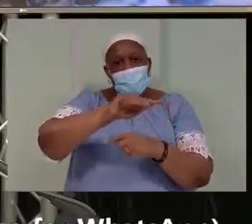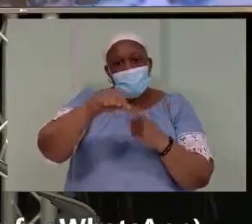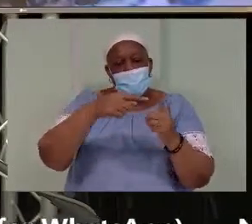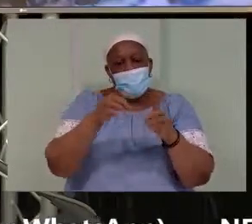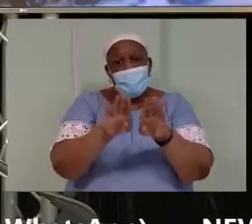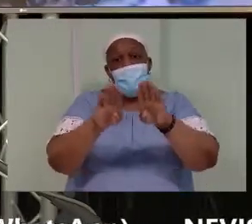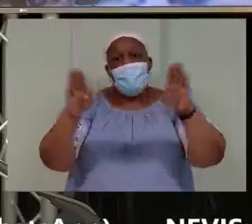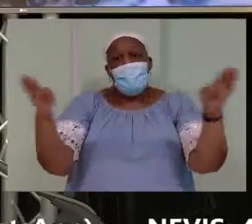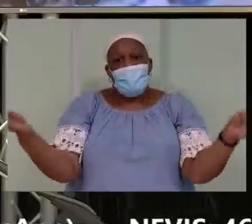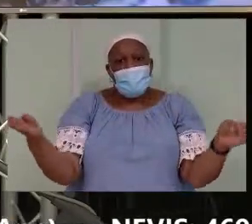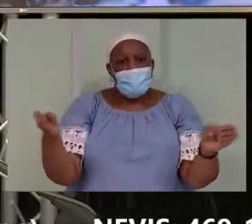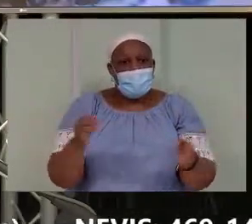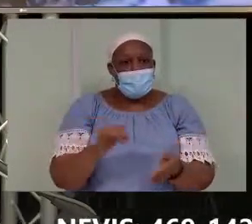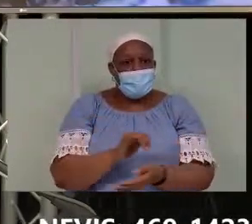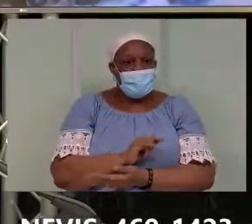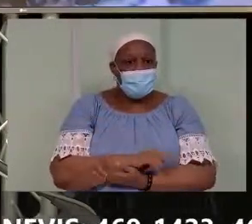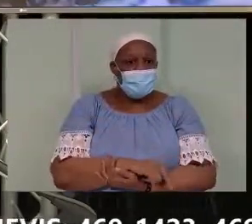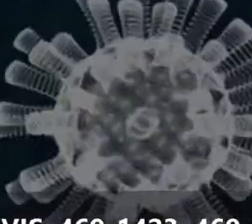our borders.